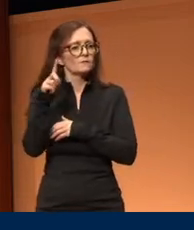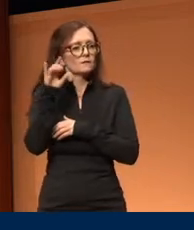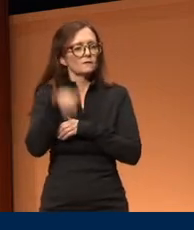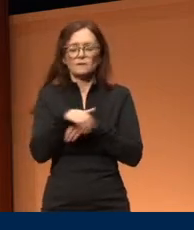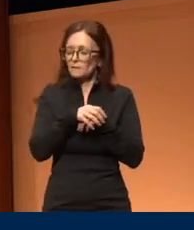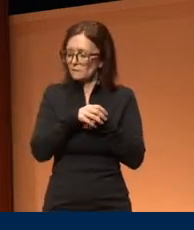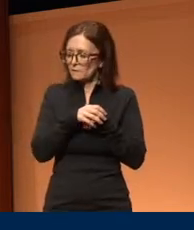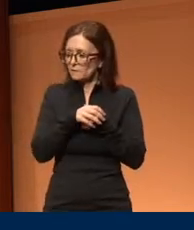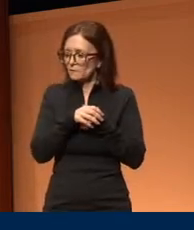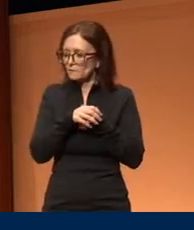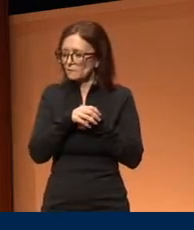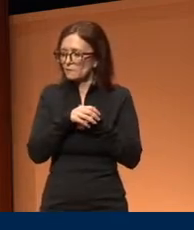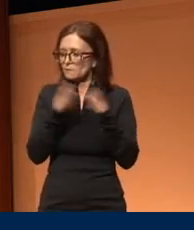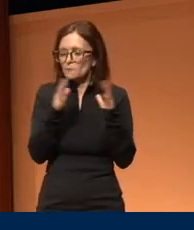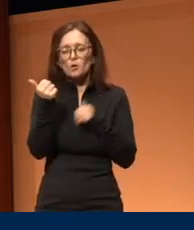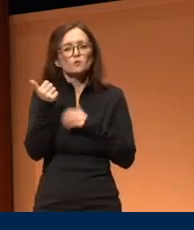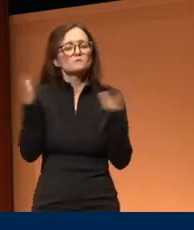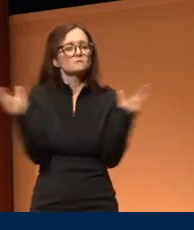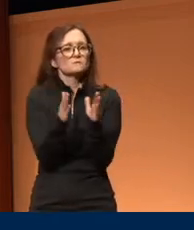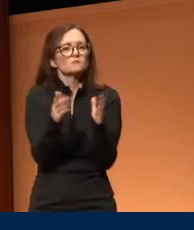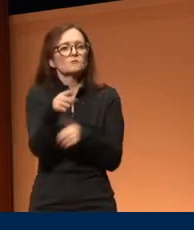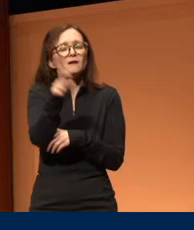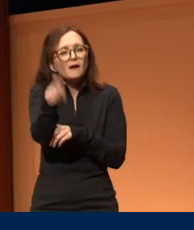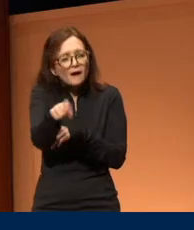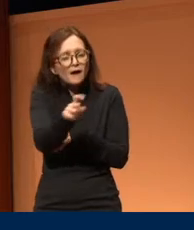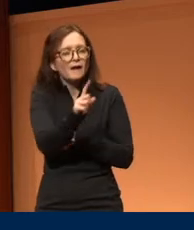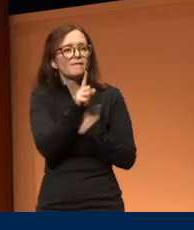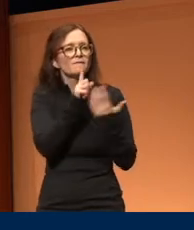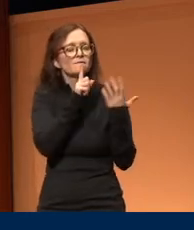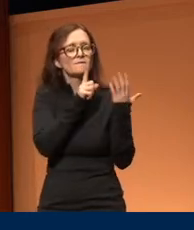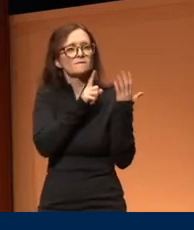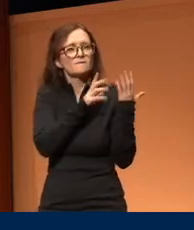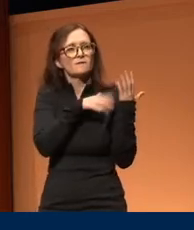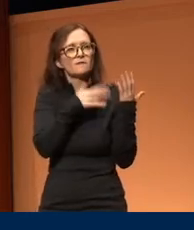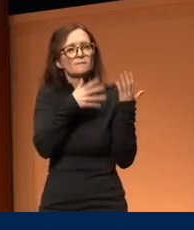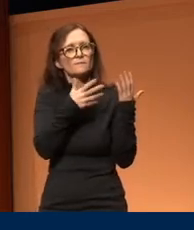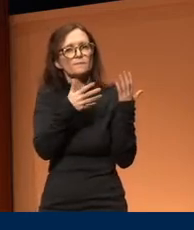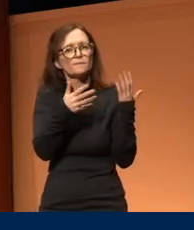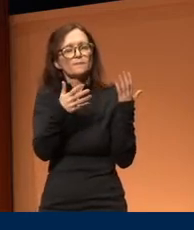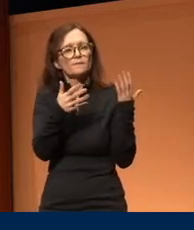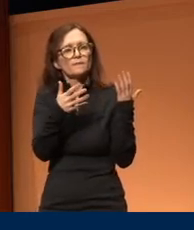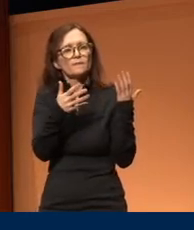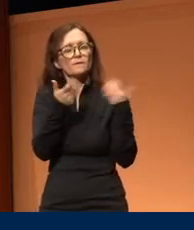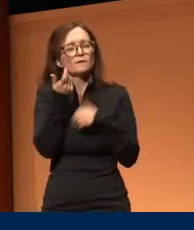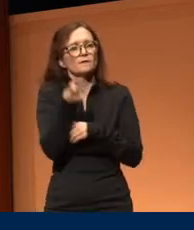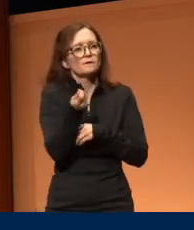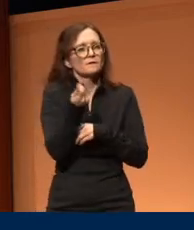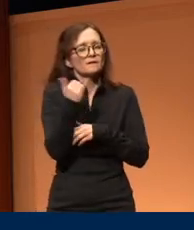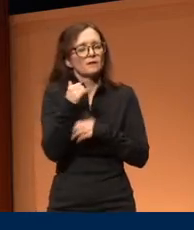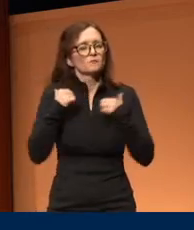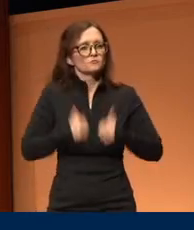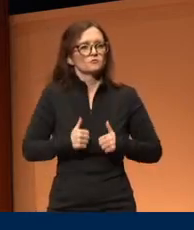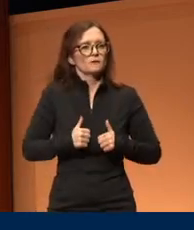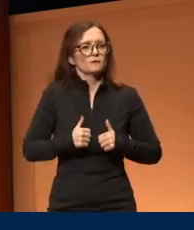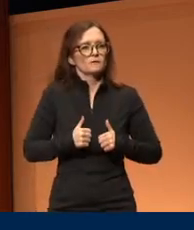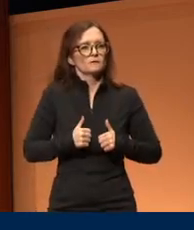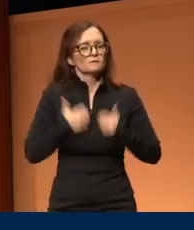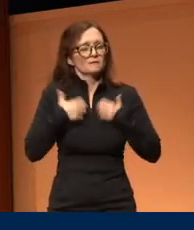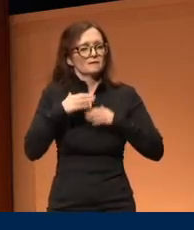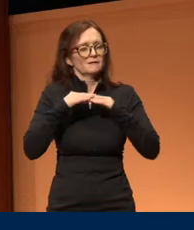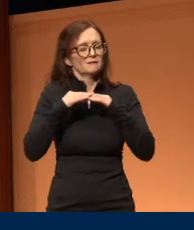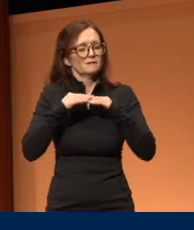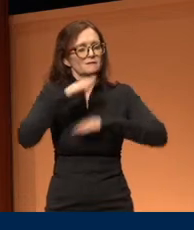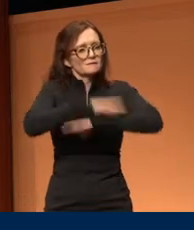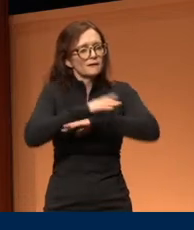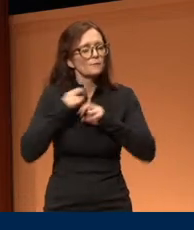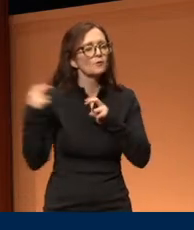Rouen, a smaller scale. You had people with their citizen, their yellow vest jacket at tables,